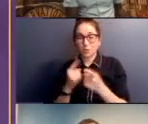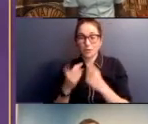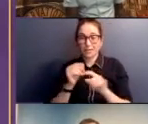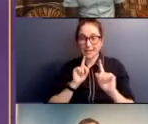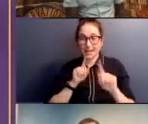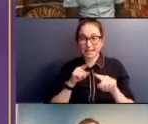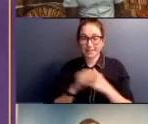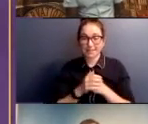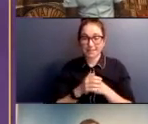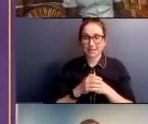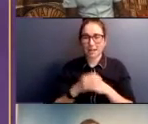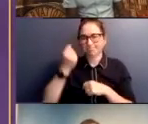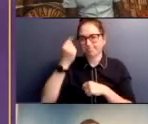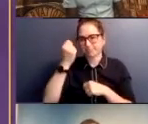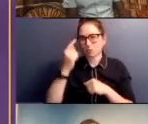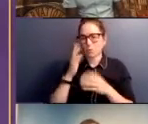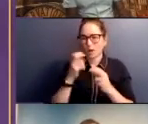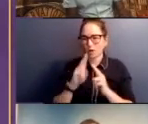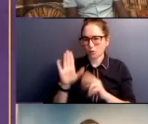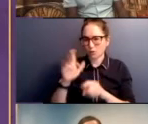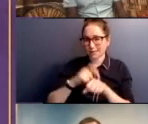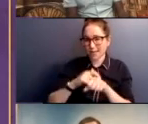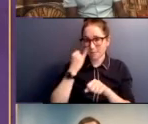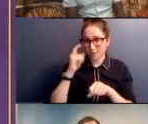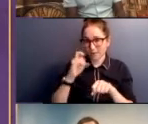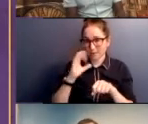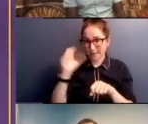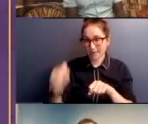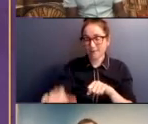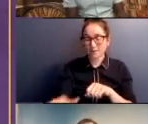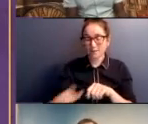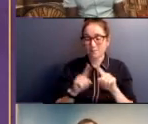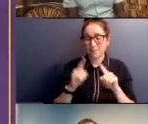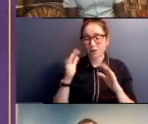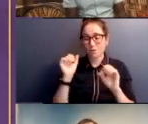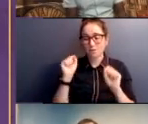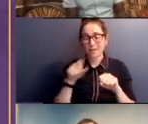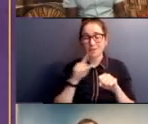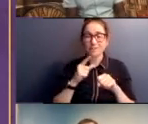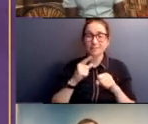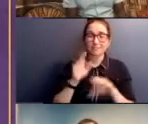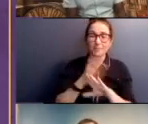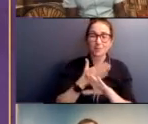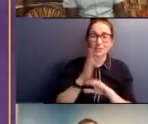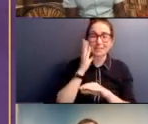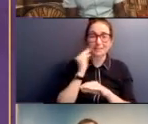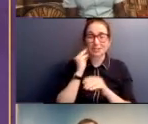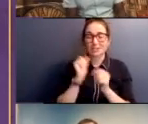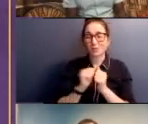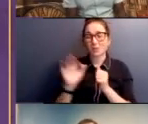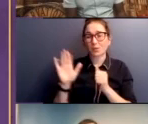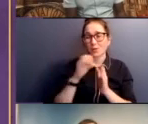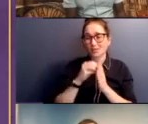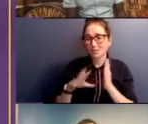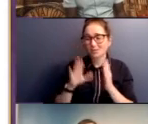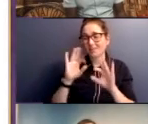you can. We understand. We want to honor your time. So we hope that you can make a musical experience with your students or